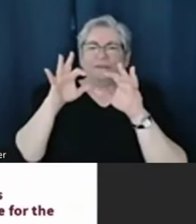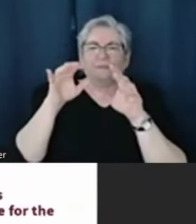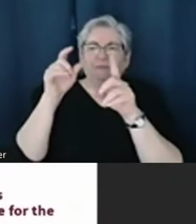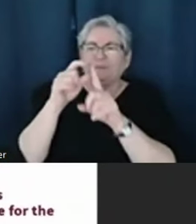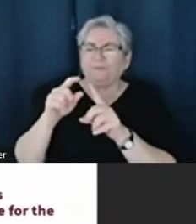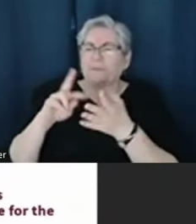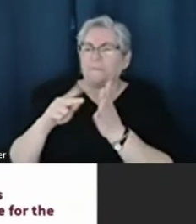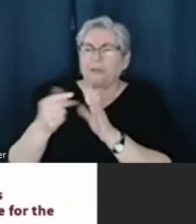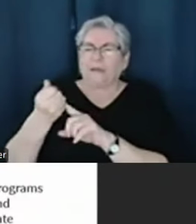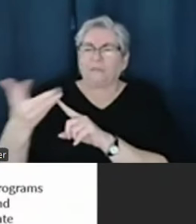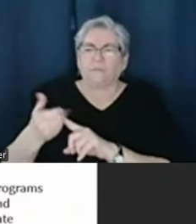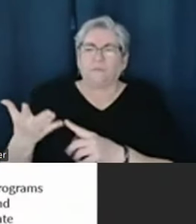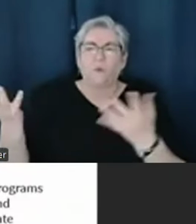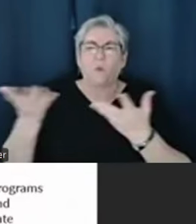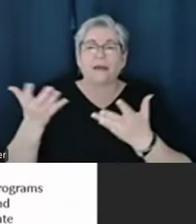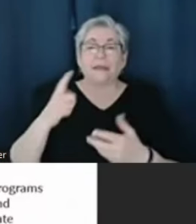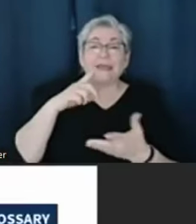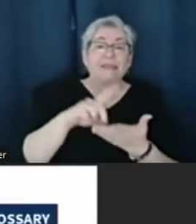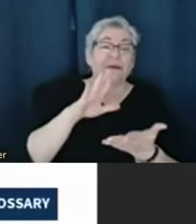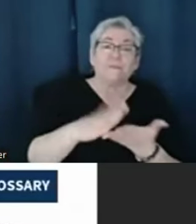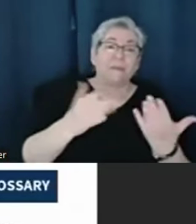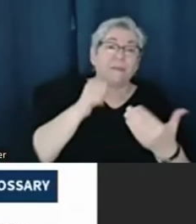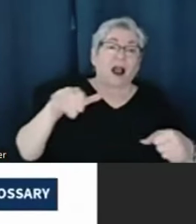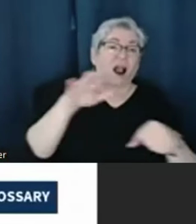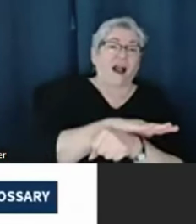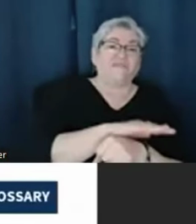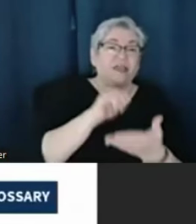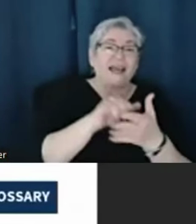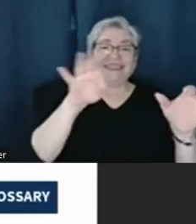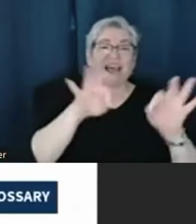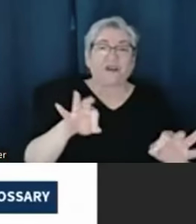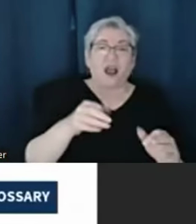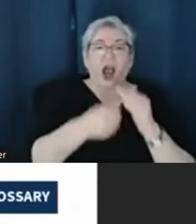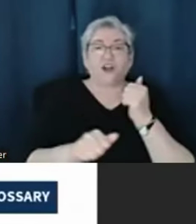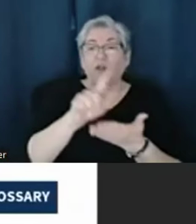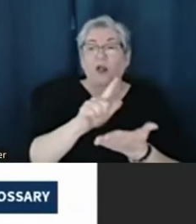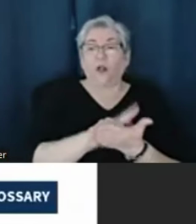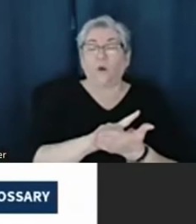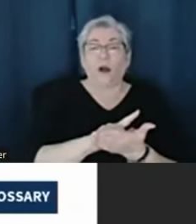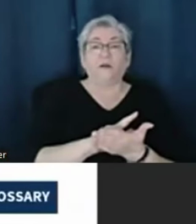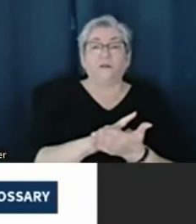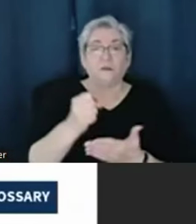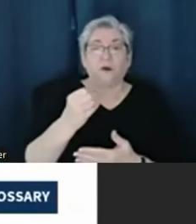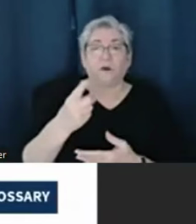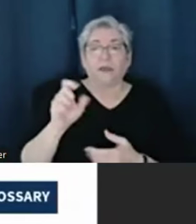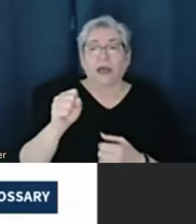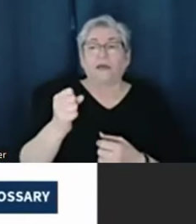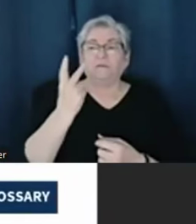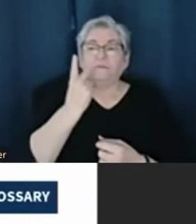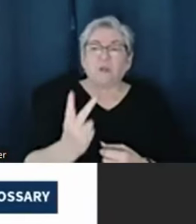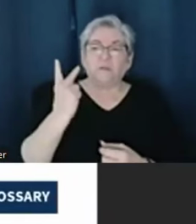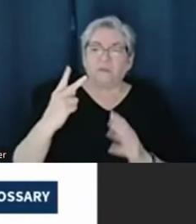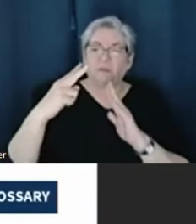in the document we might not cover the exact sort of definition under the law of those things. So you can refer back to the glossary at any time just